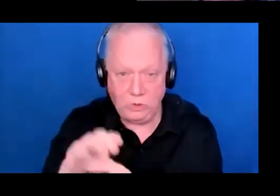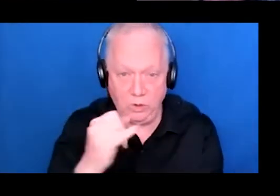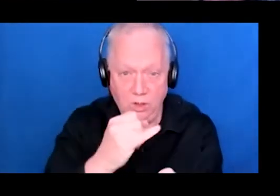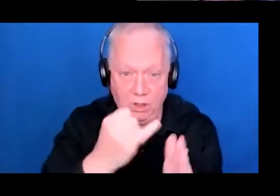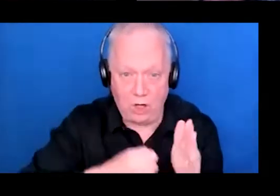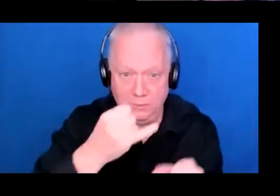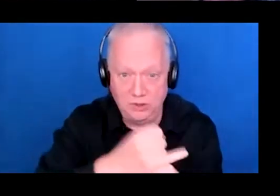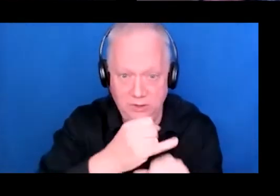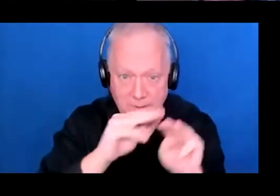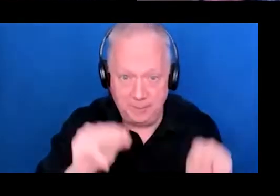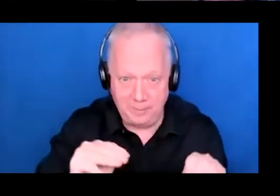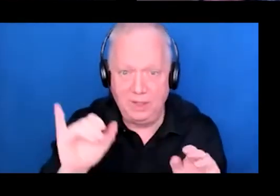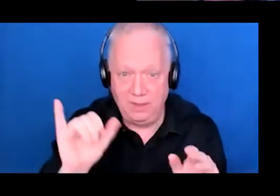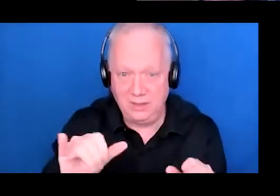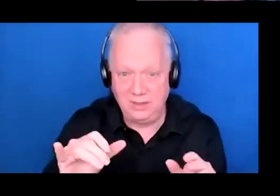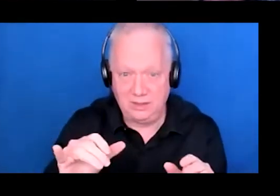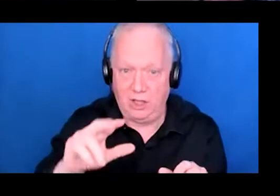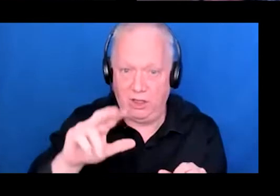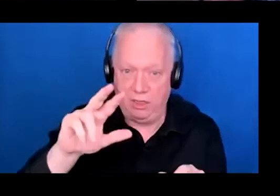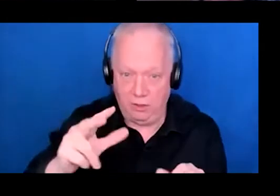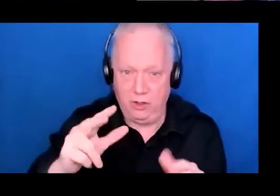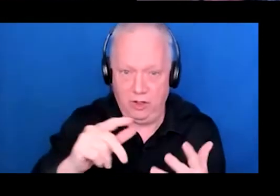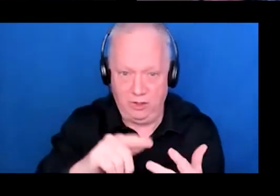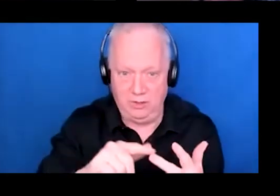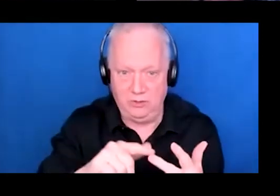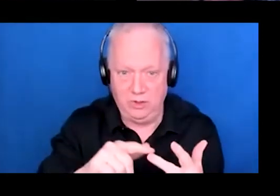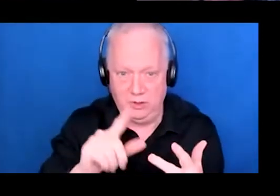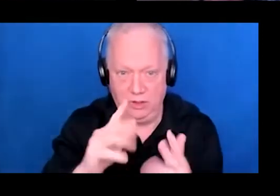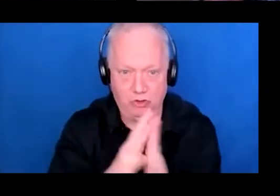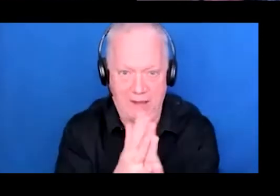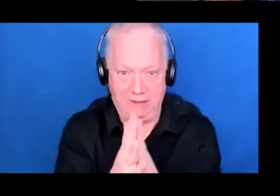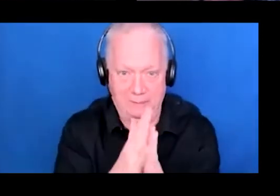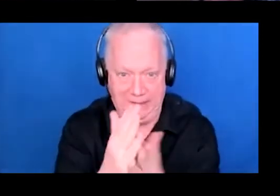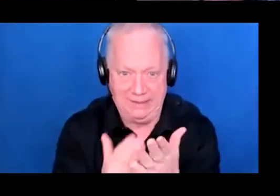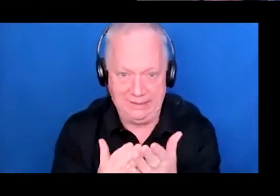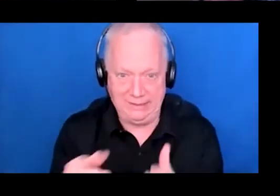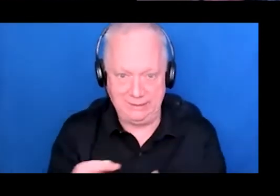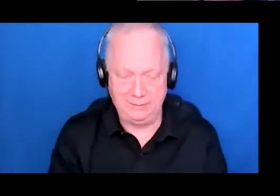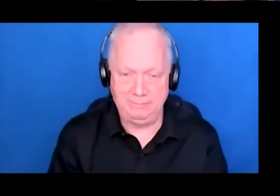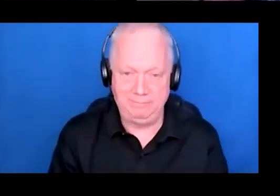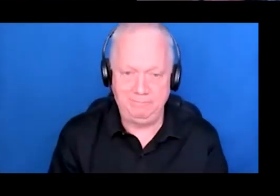Museum is part of that Traffic, the third in that trilogy, the Traffic piece.